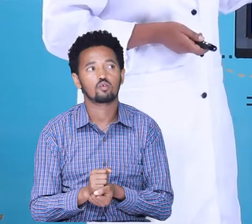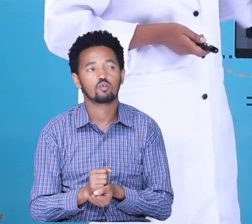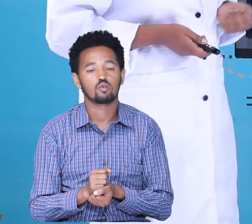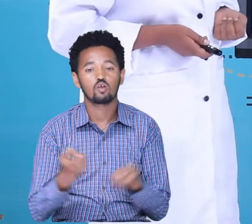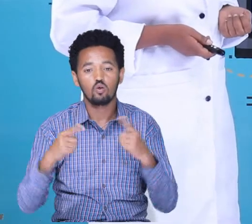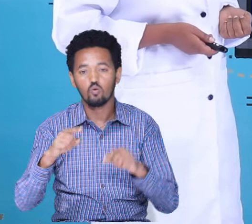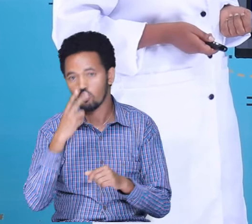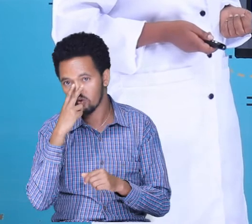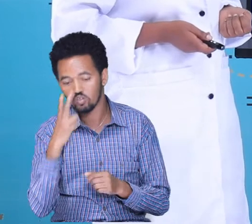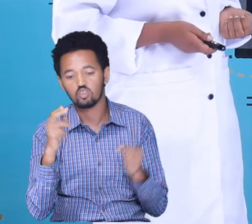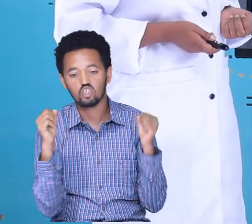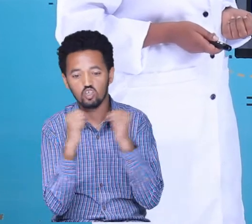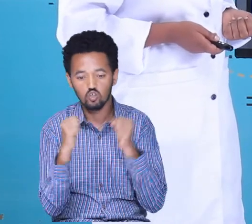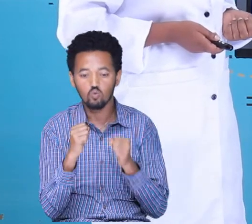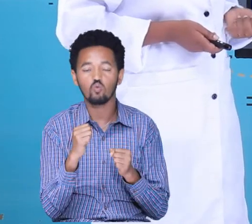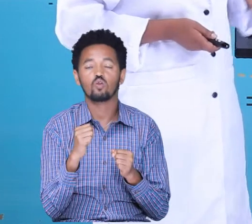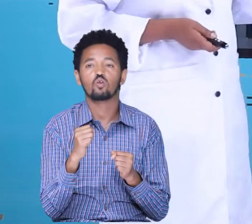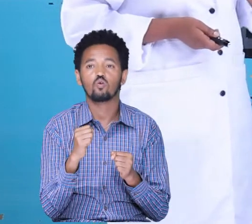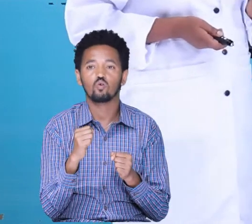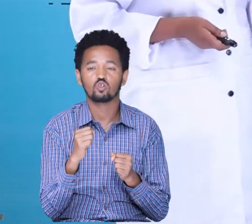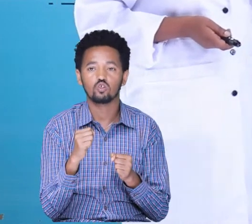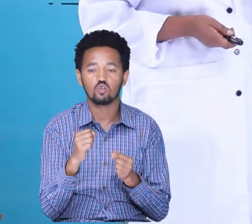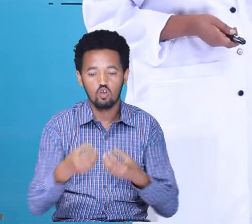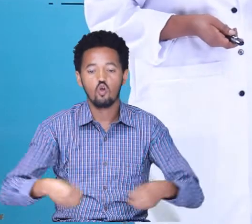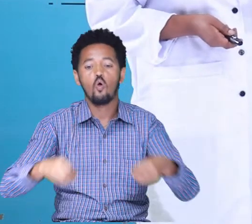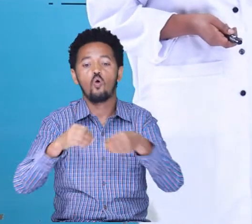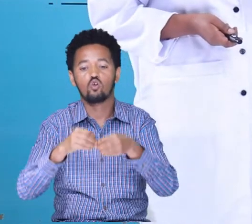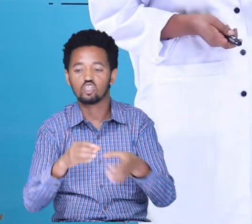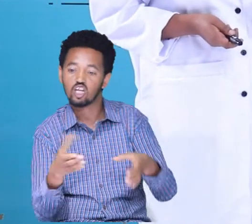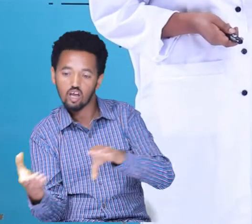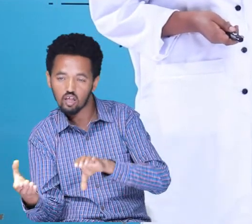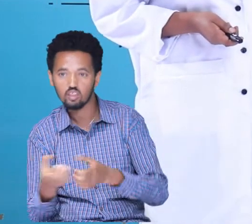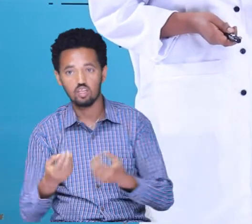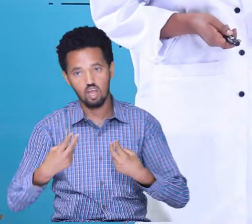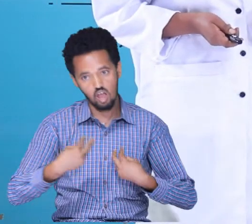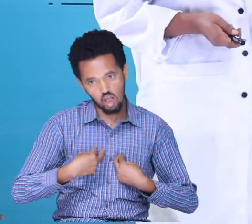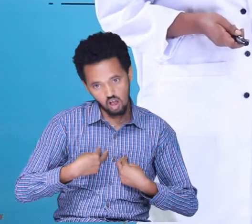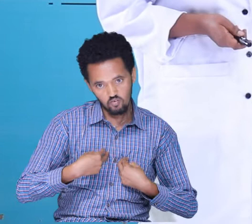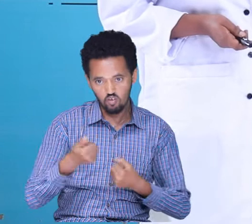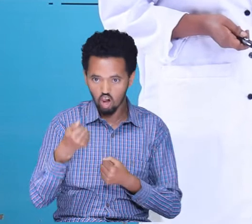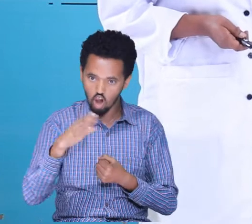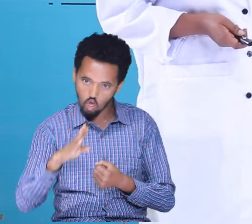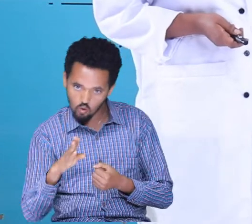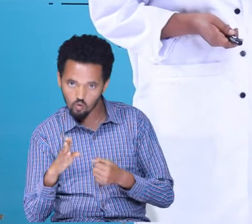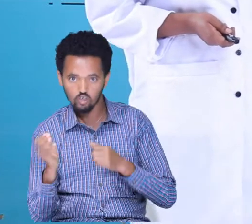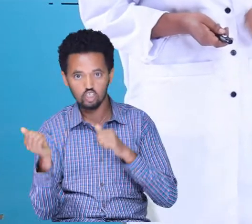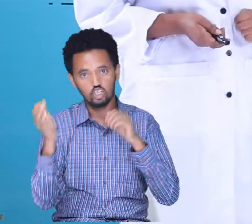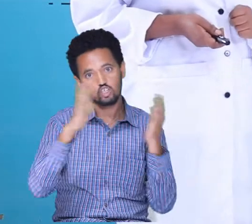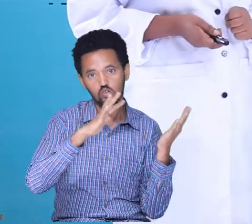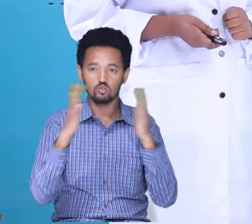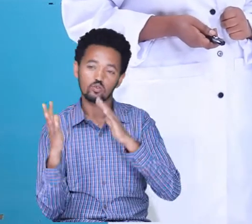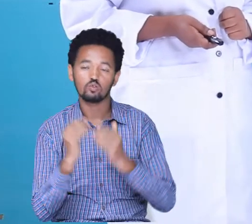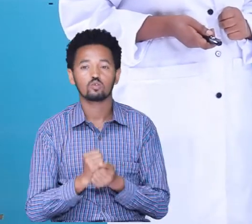When you see the cold ocean current, the cold ocean current have low moisture and low